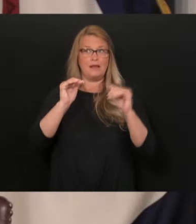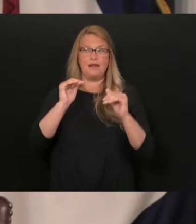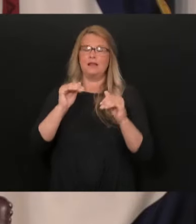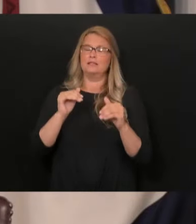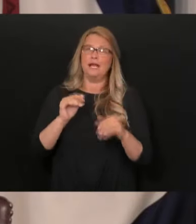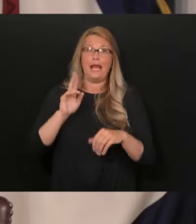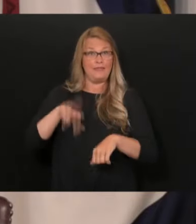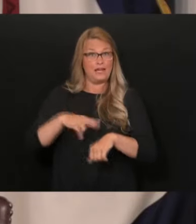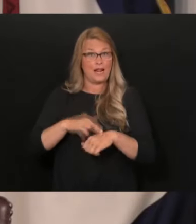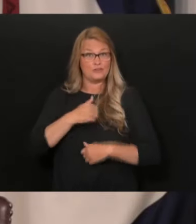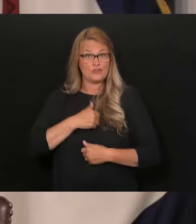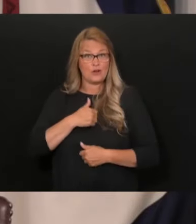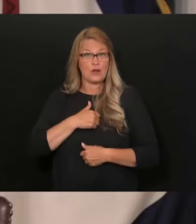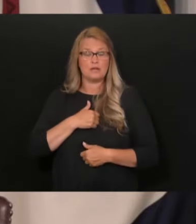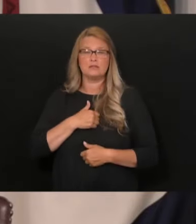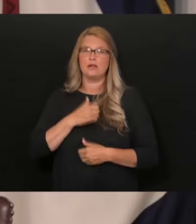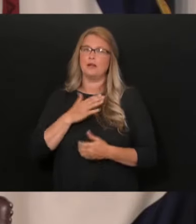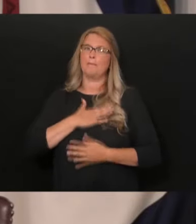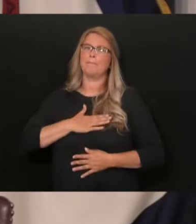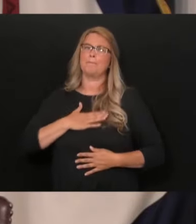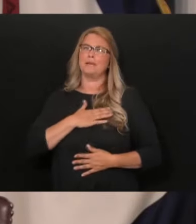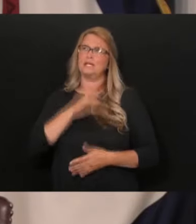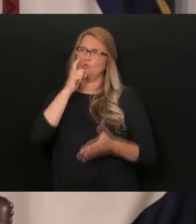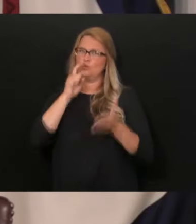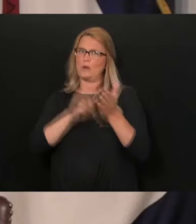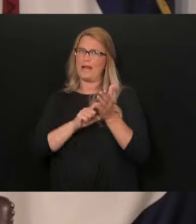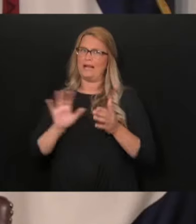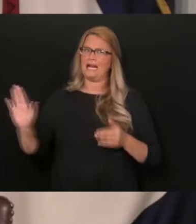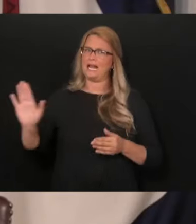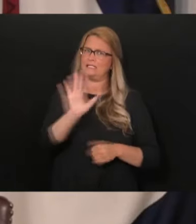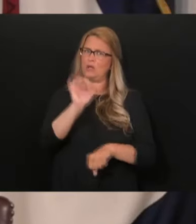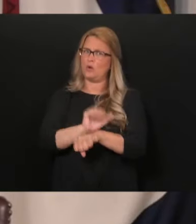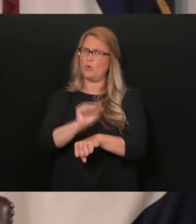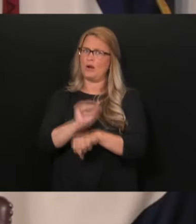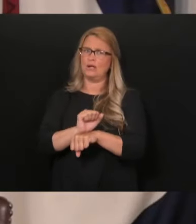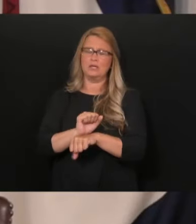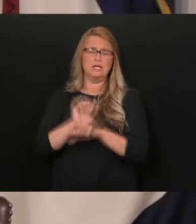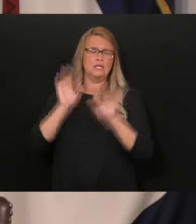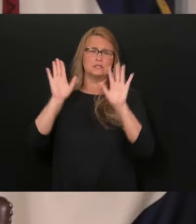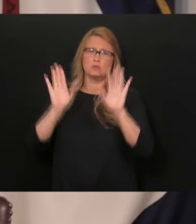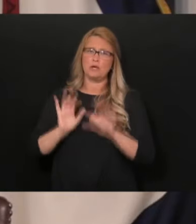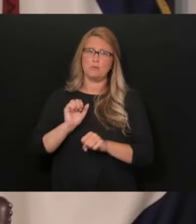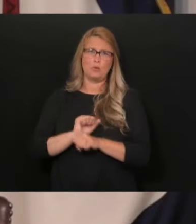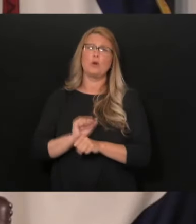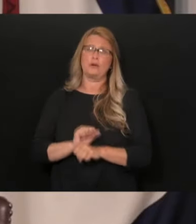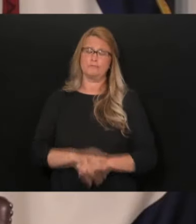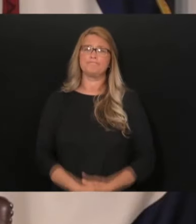please recognize them, because my gosh, what a job, what an incredible job they've done.